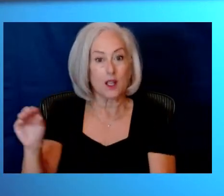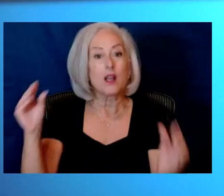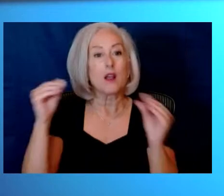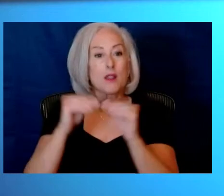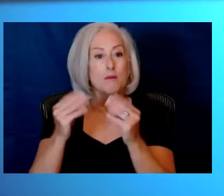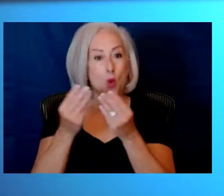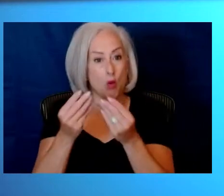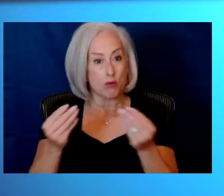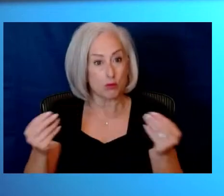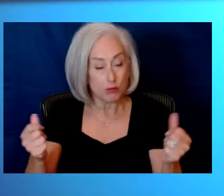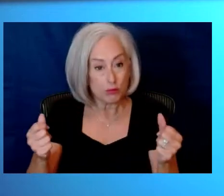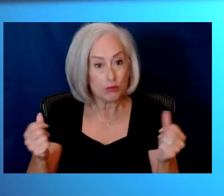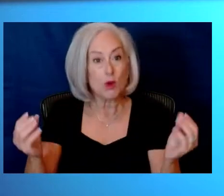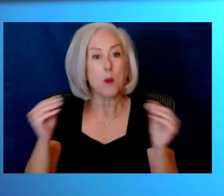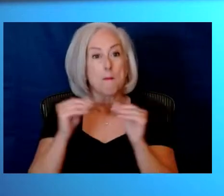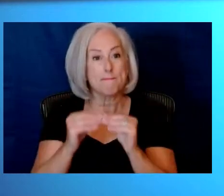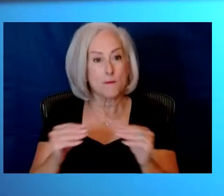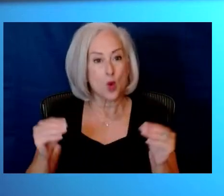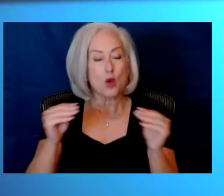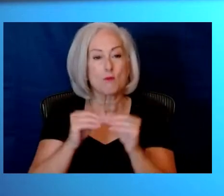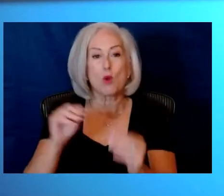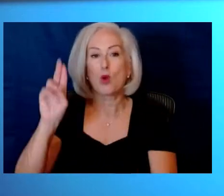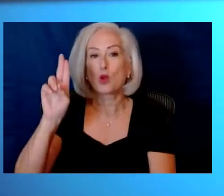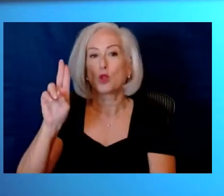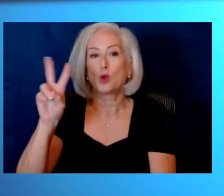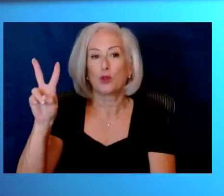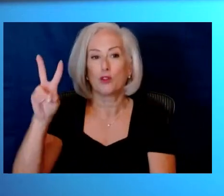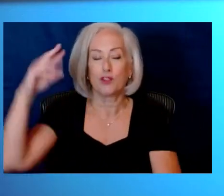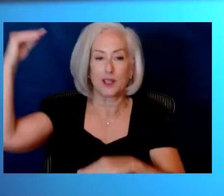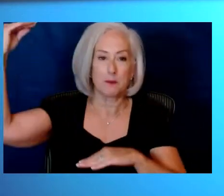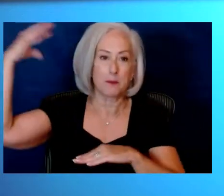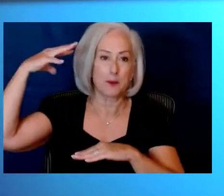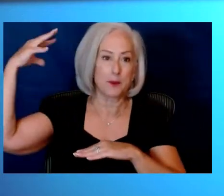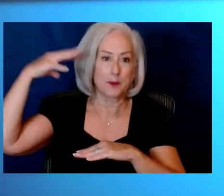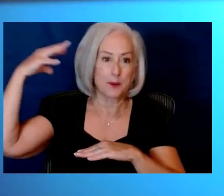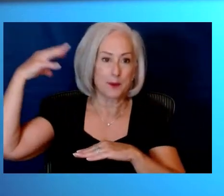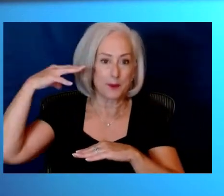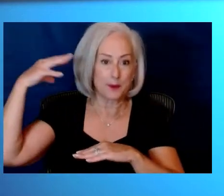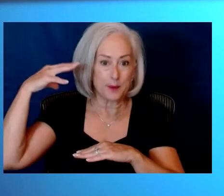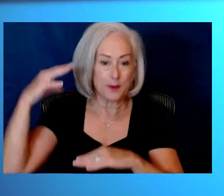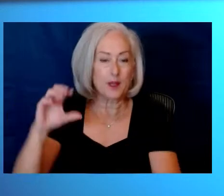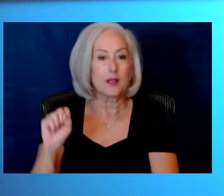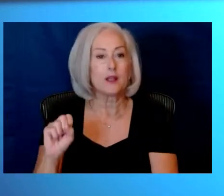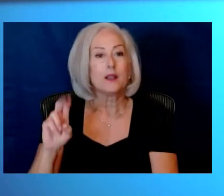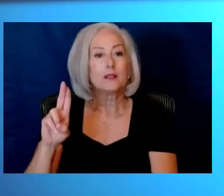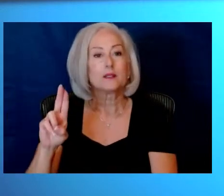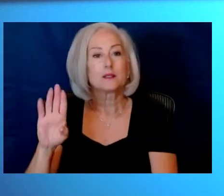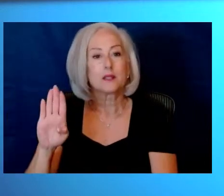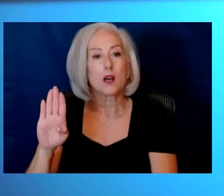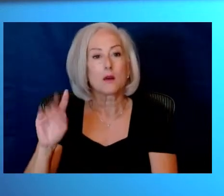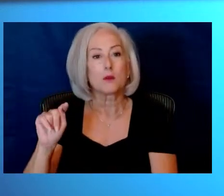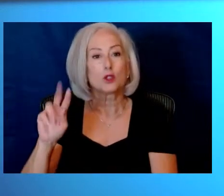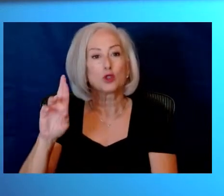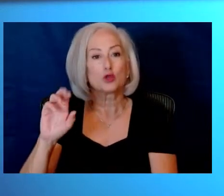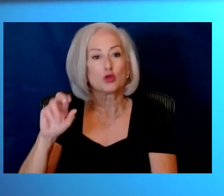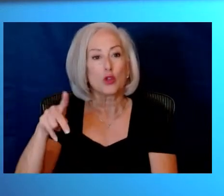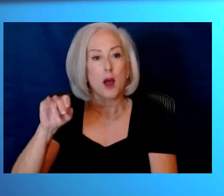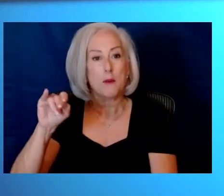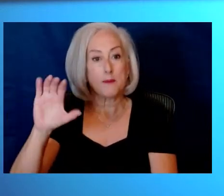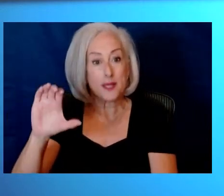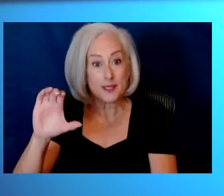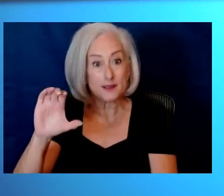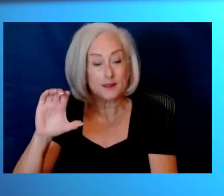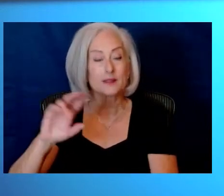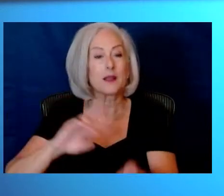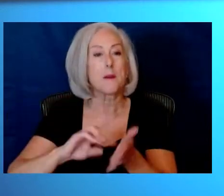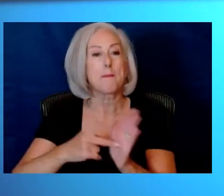through, and in subtropics, there is more direct entry of the, say, sun rays as